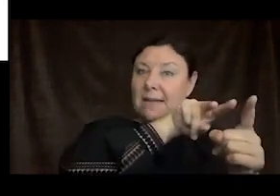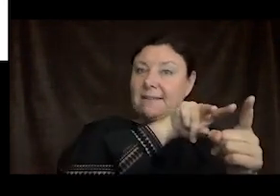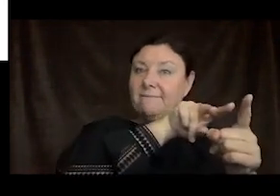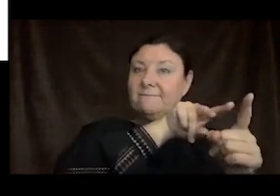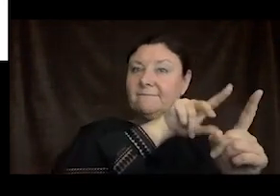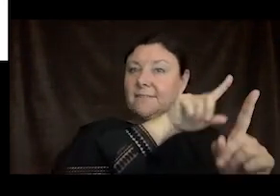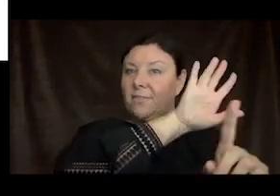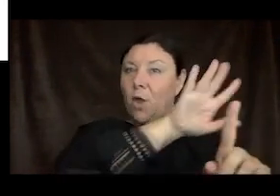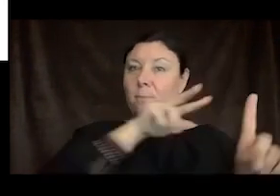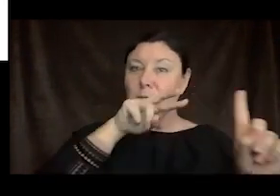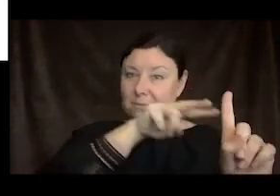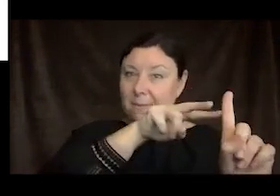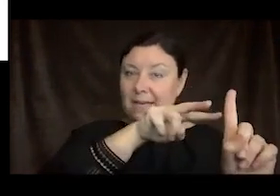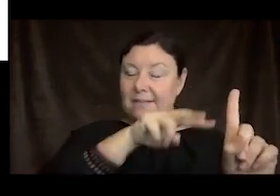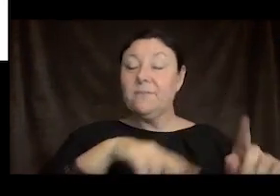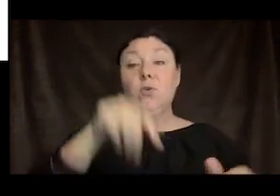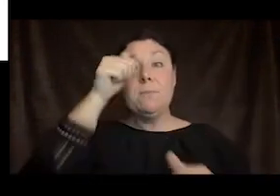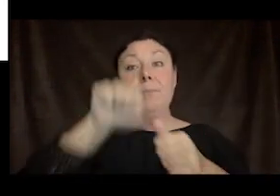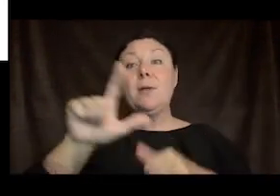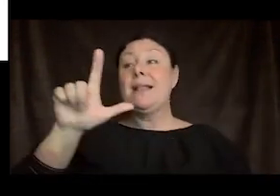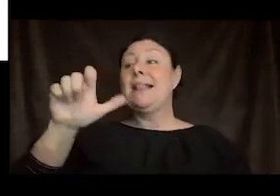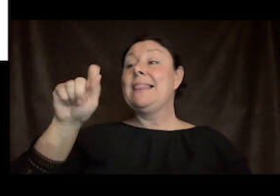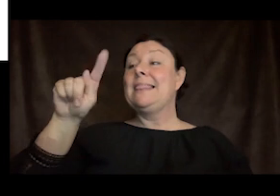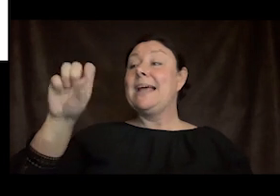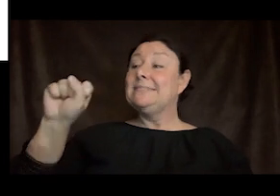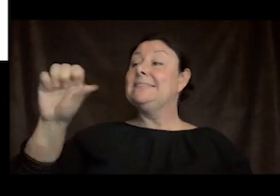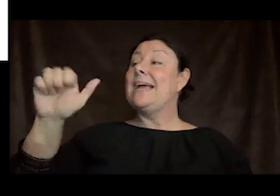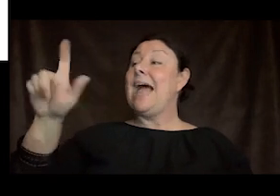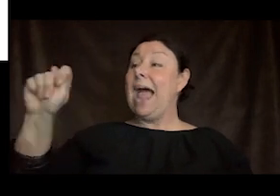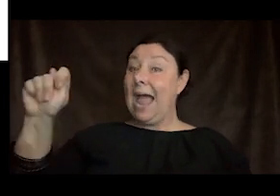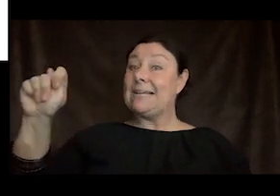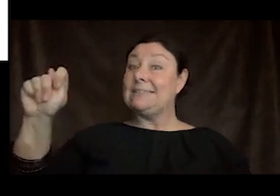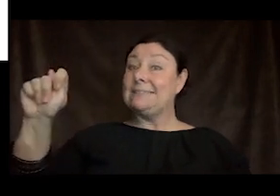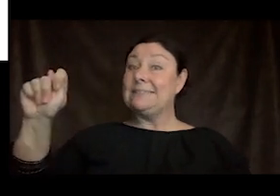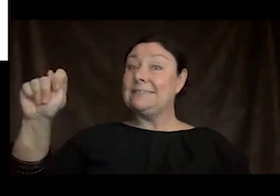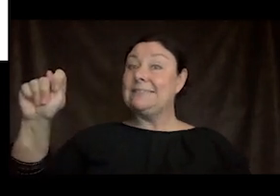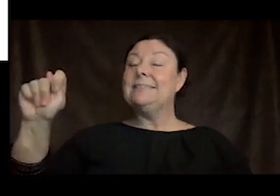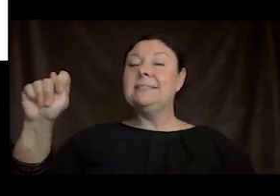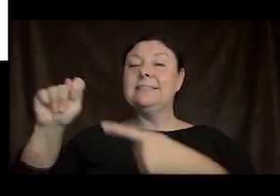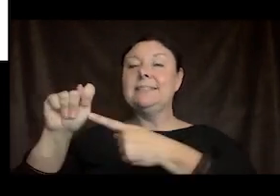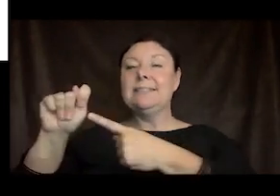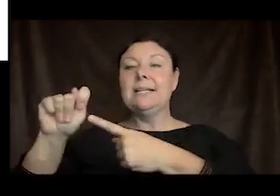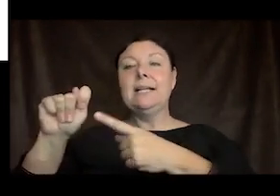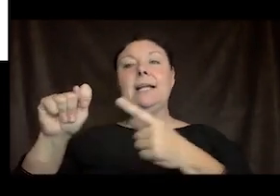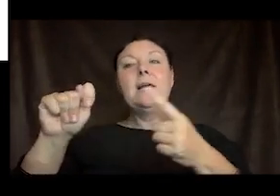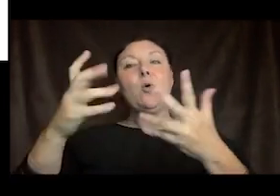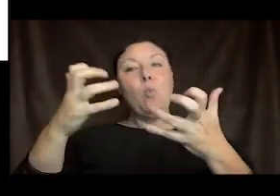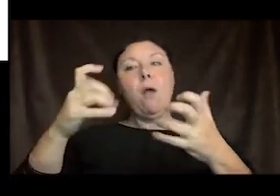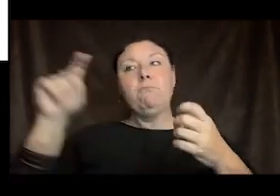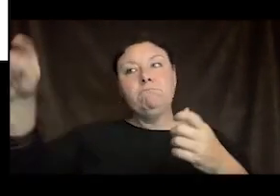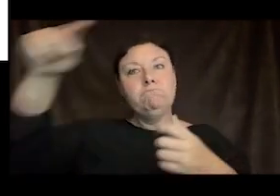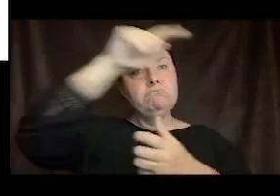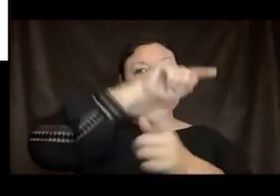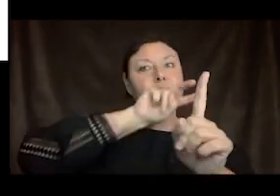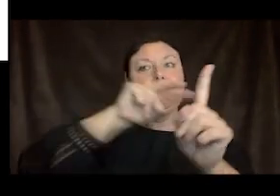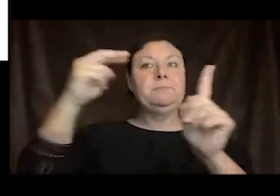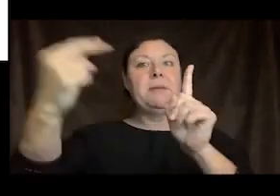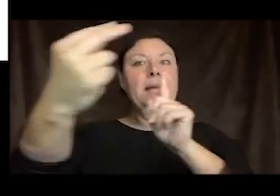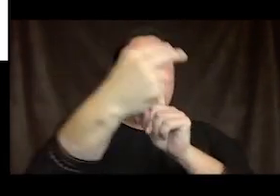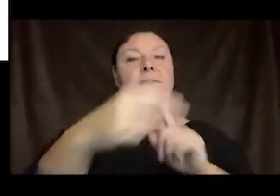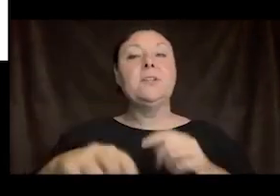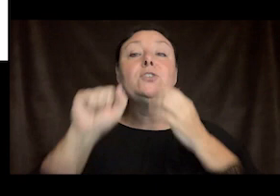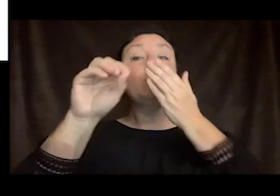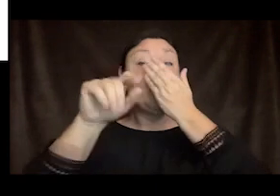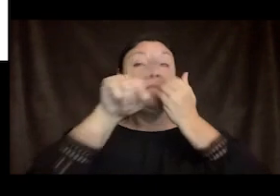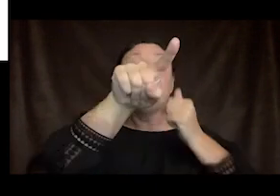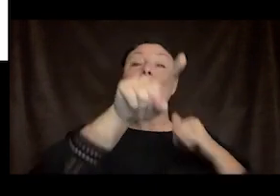getting multiple perspectives. And so we start off here with Emma, and she says, why did the police